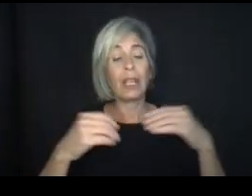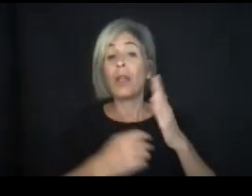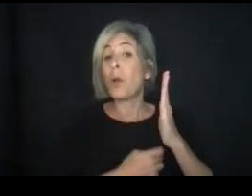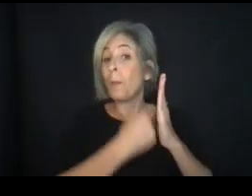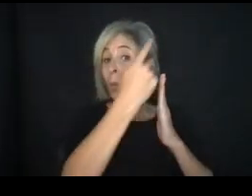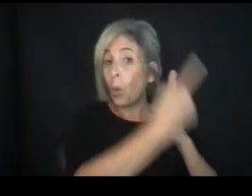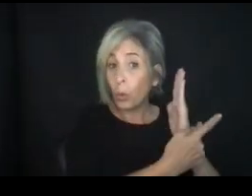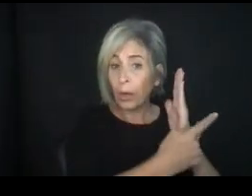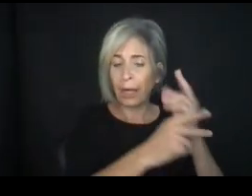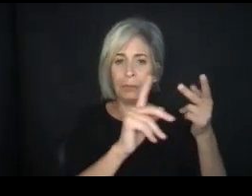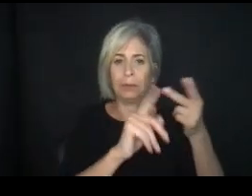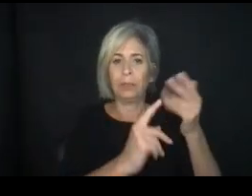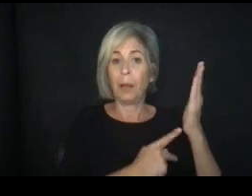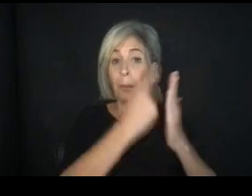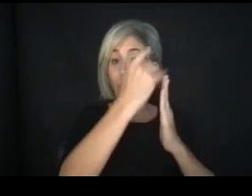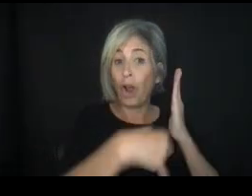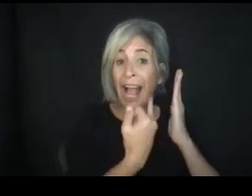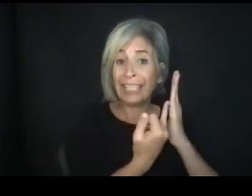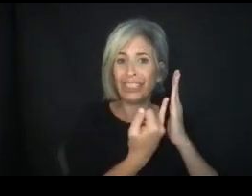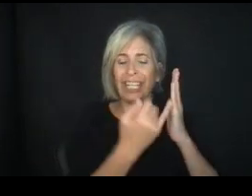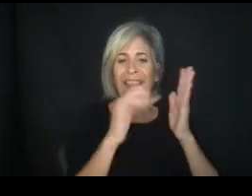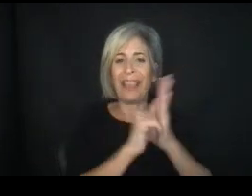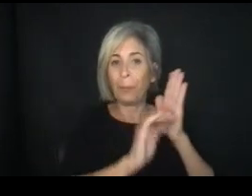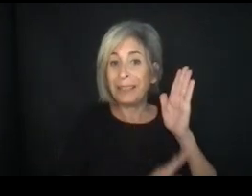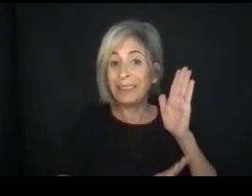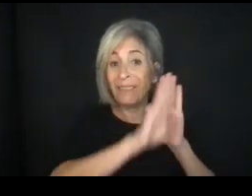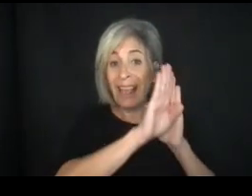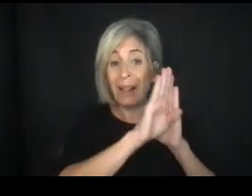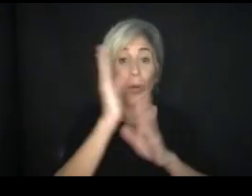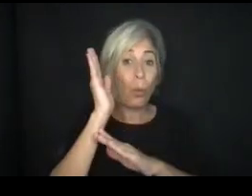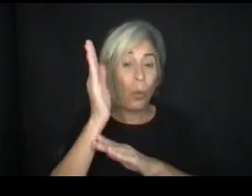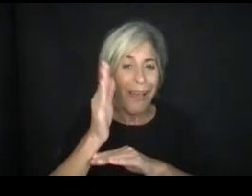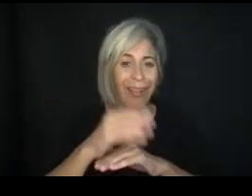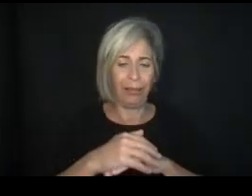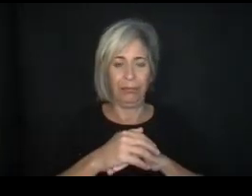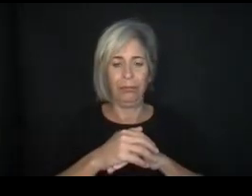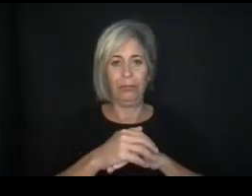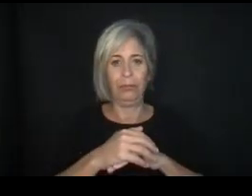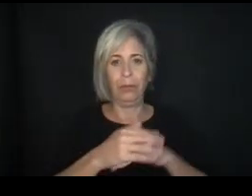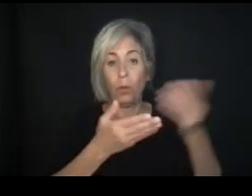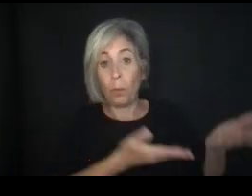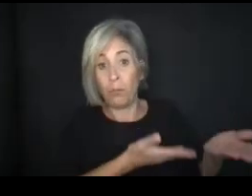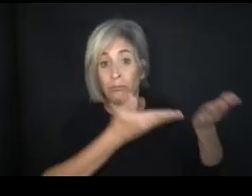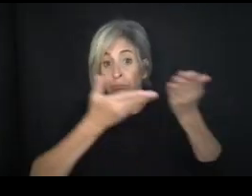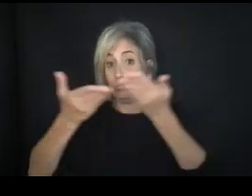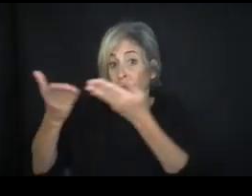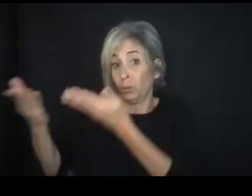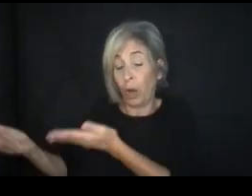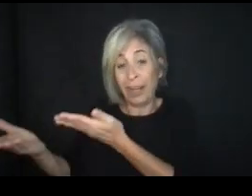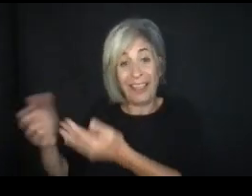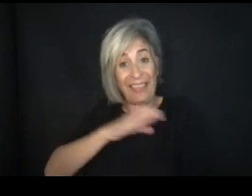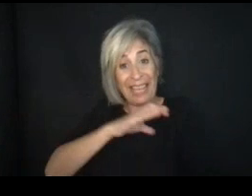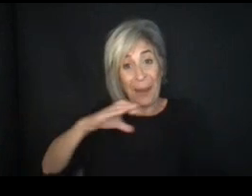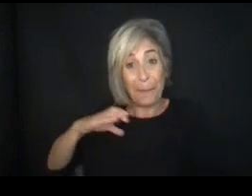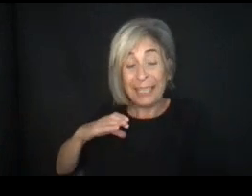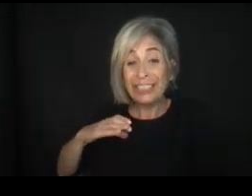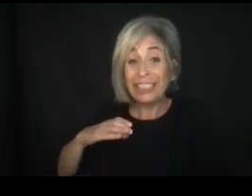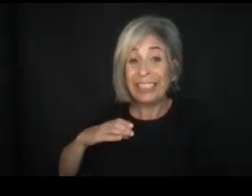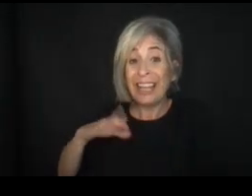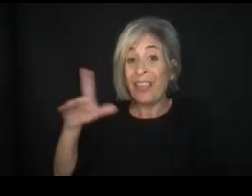programs and projects will be developed, and then it'll be brought to the City Commission at